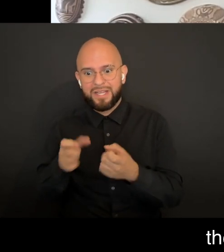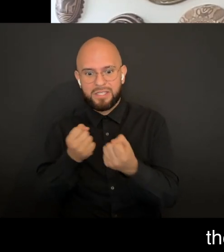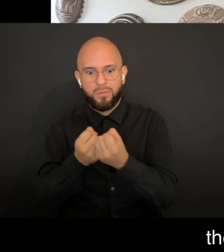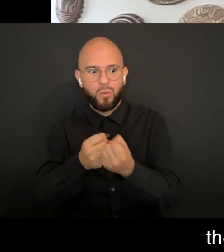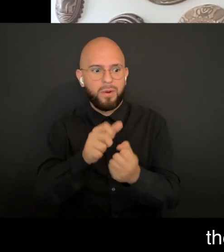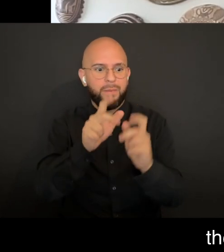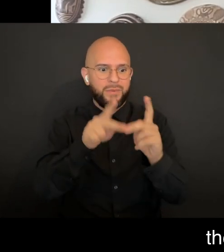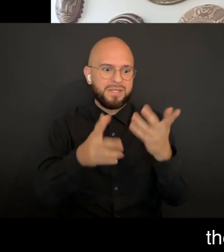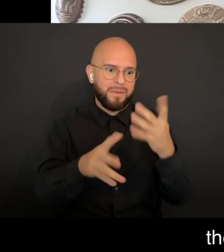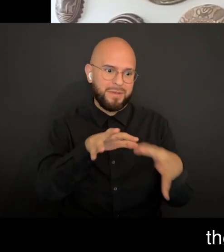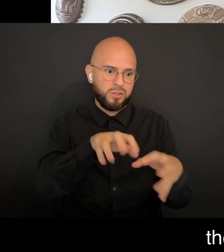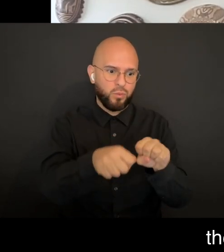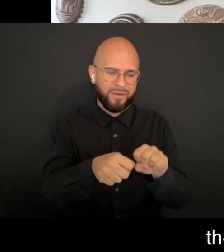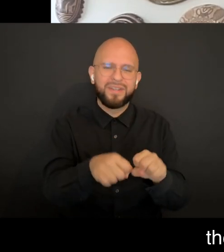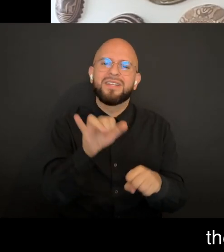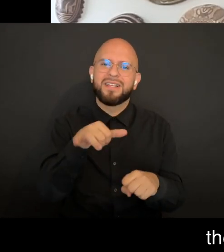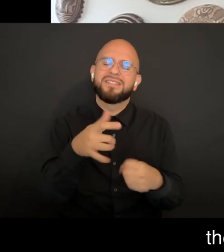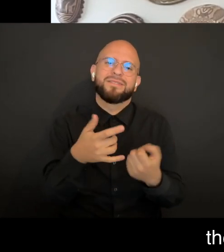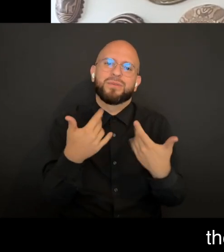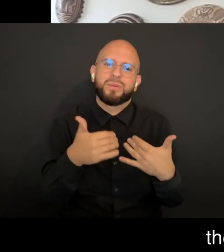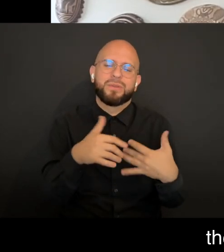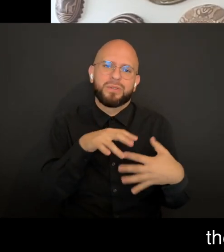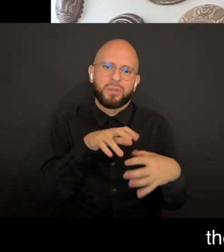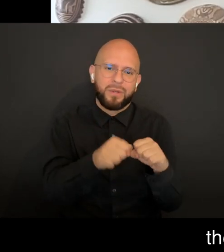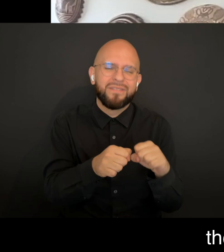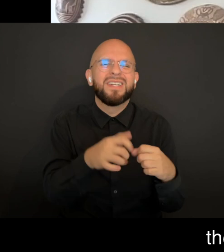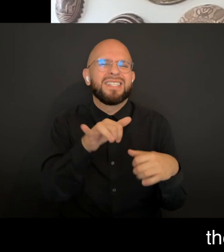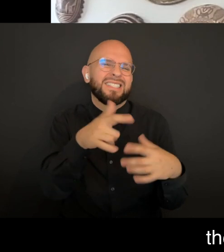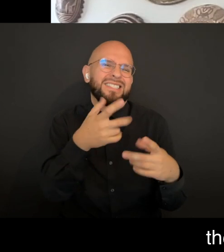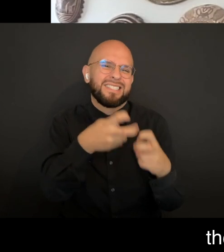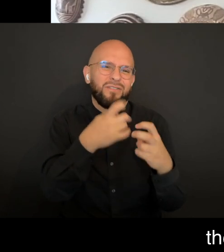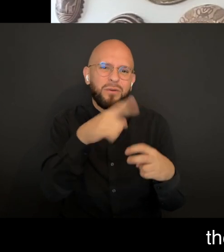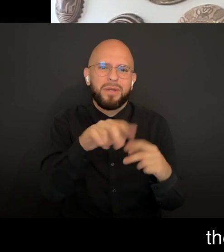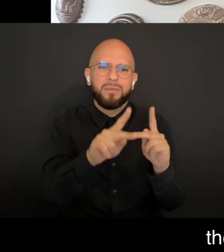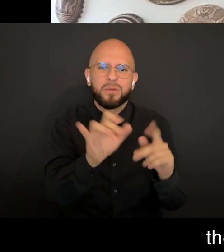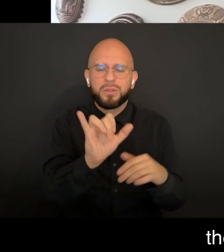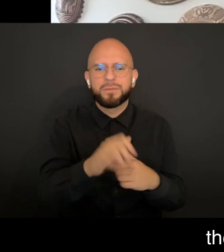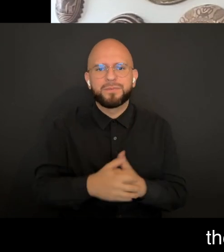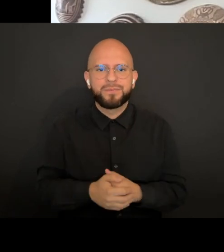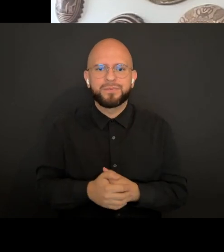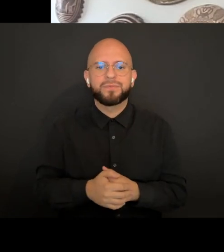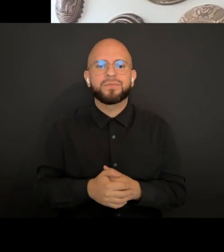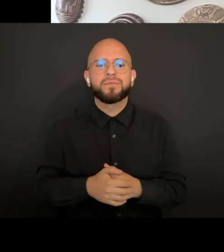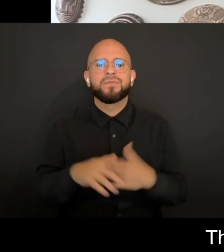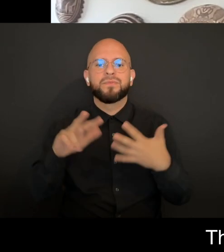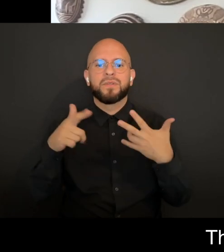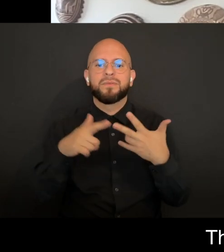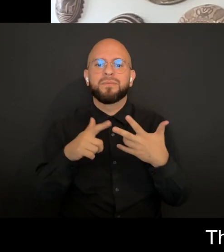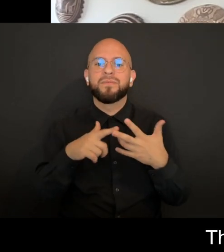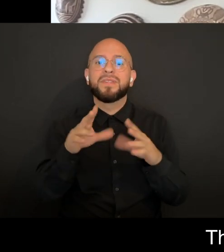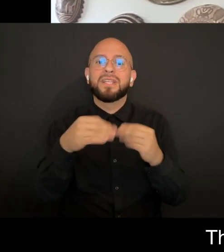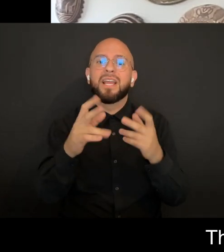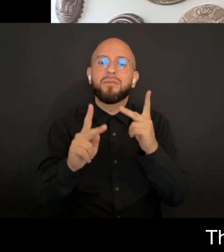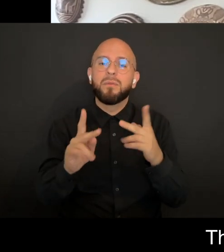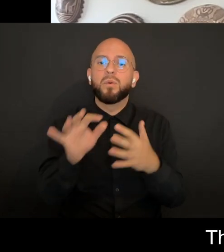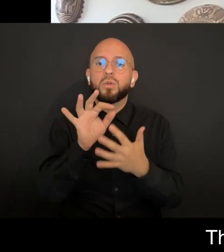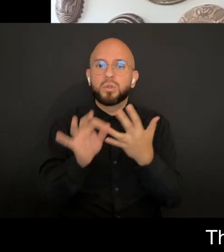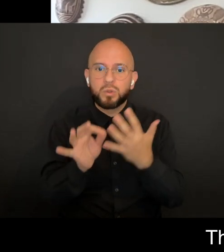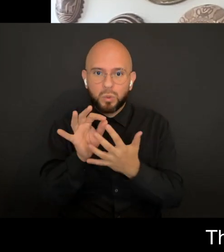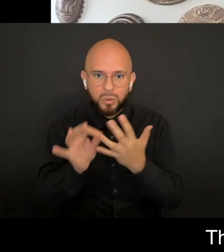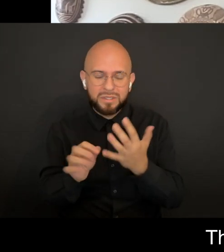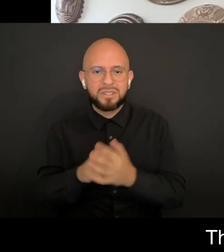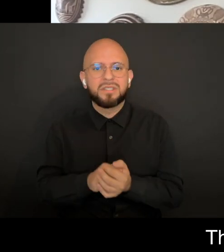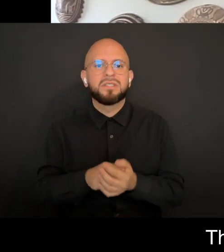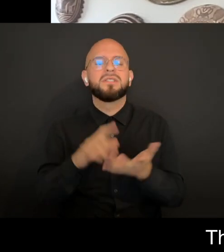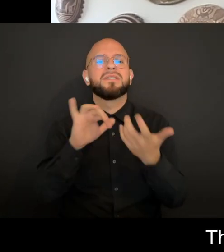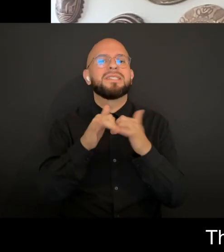they support a person who may be grieving. It's hard for supporters as well. Third, give people